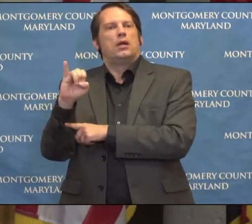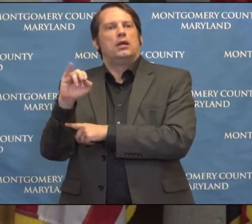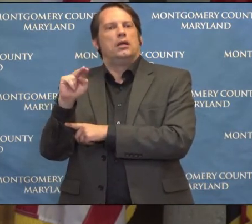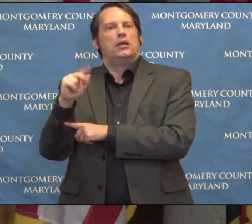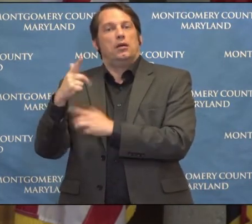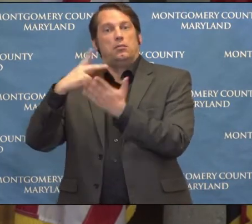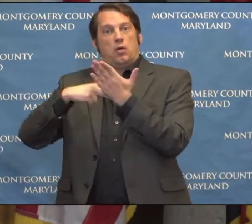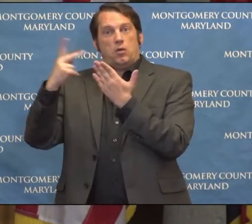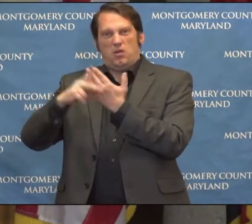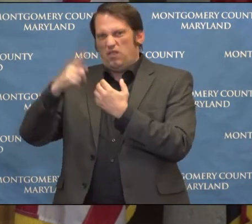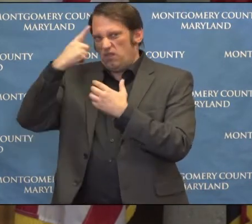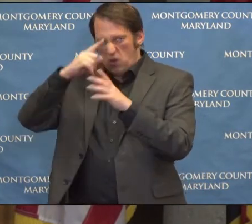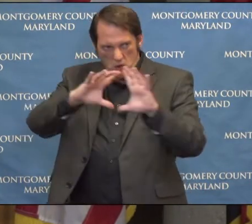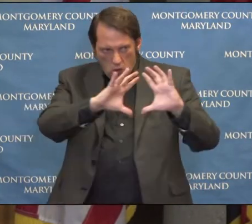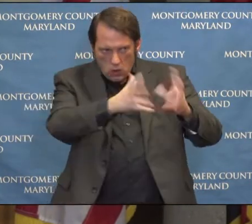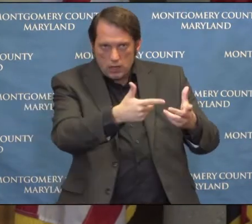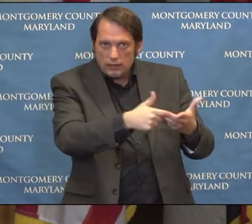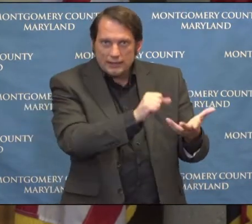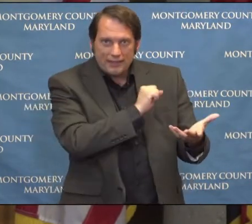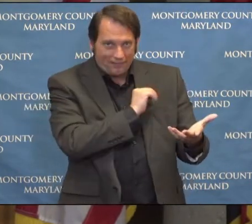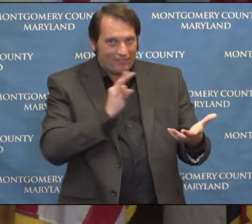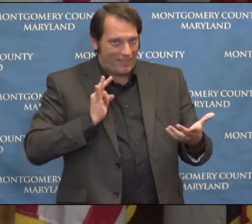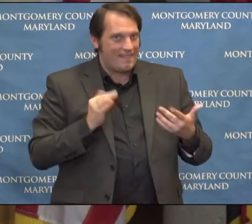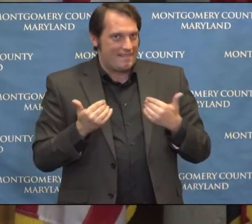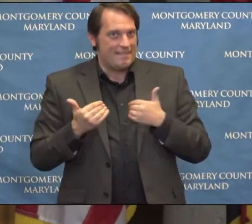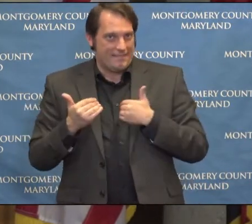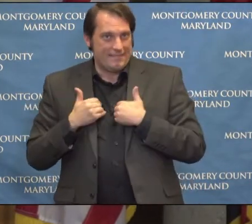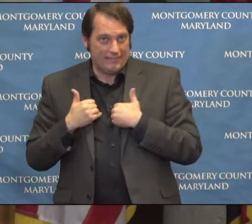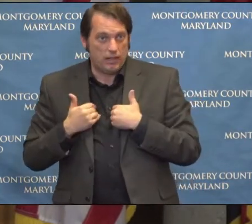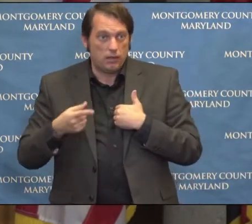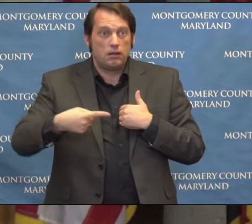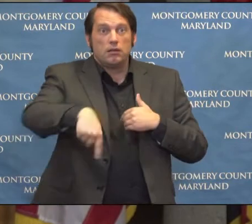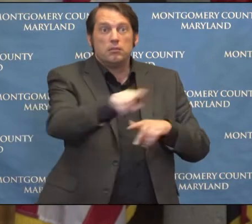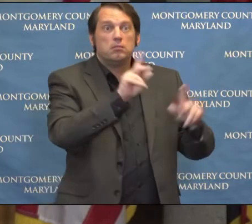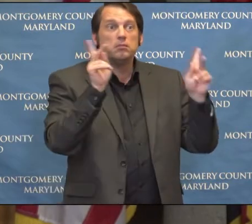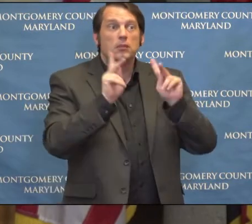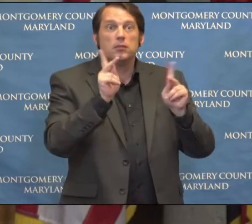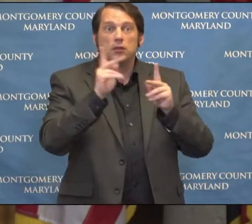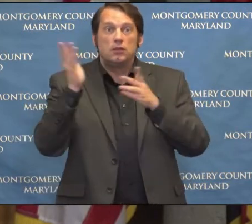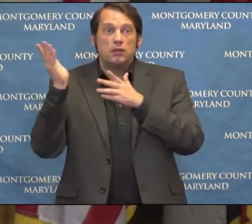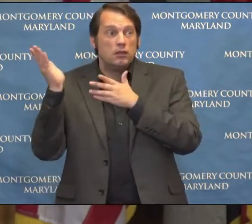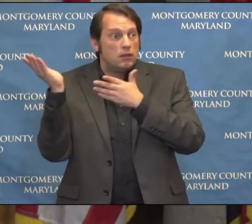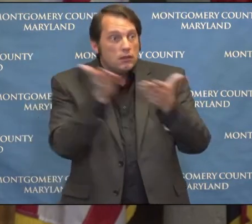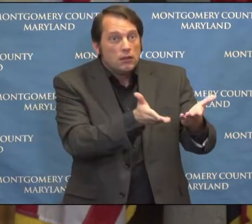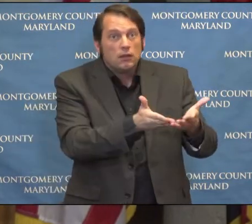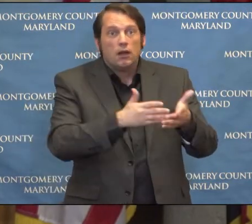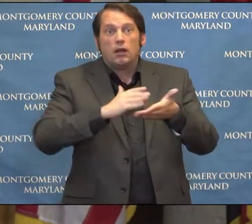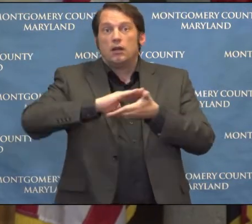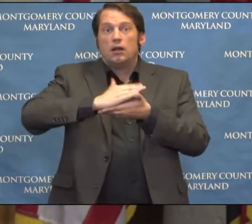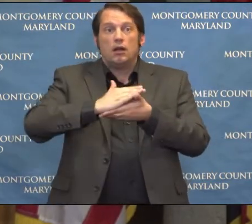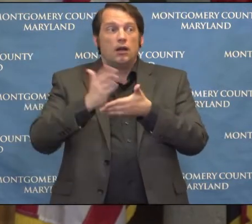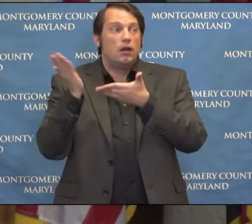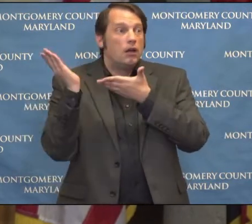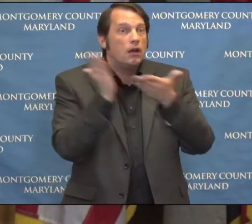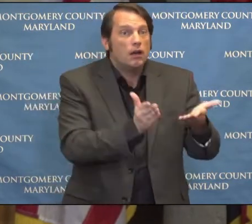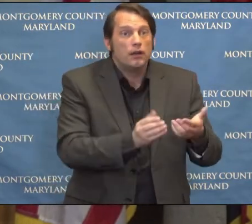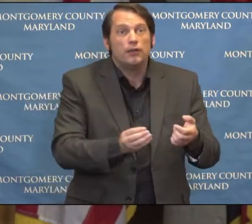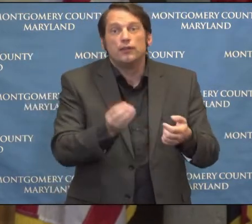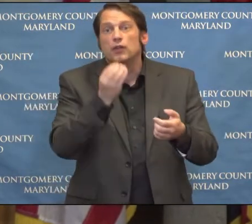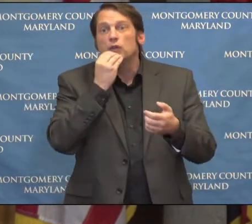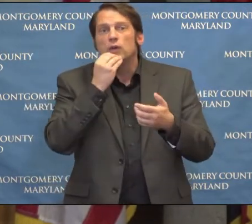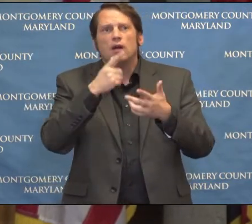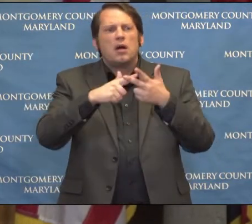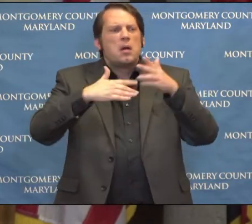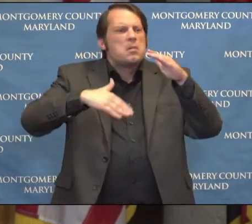front lines, delivering those Chromebooks, those meals, taking care of the business that must be done out